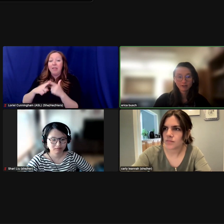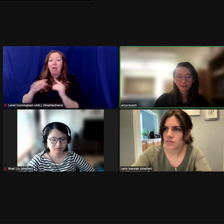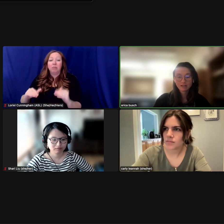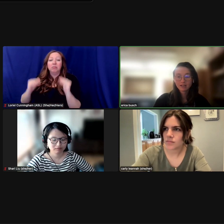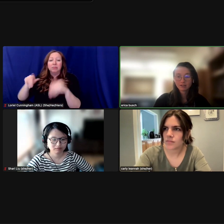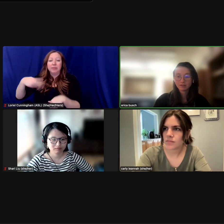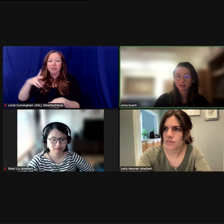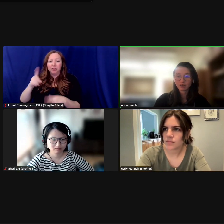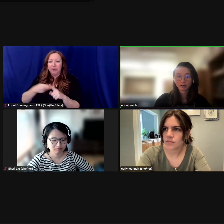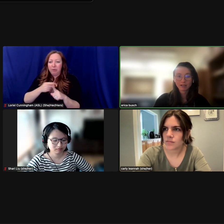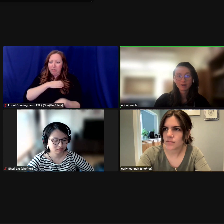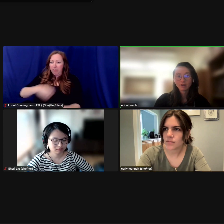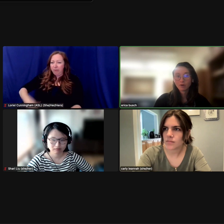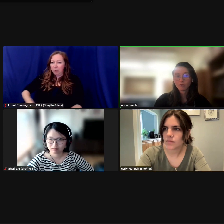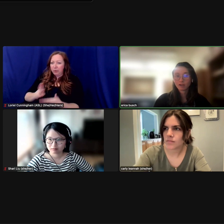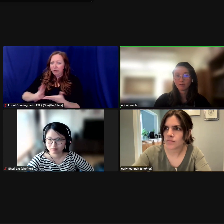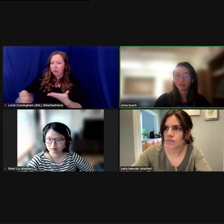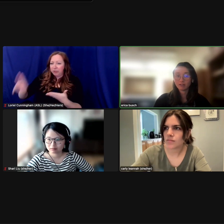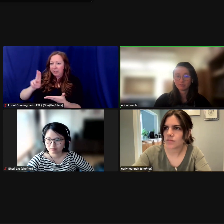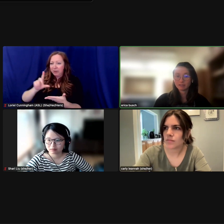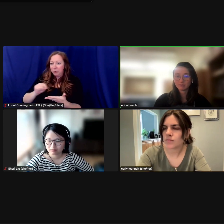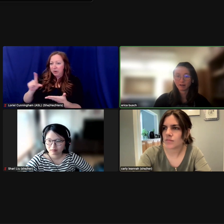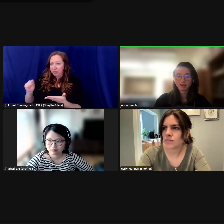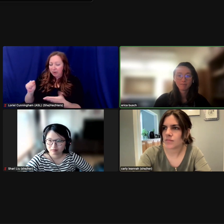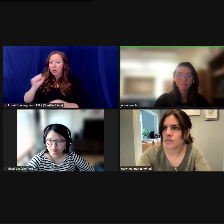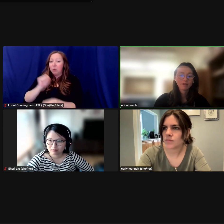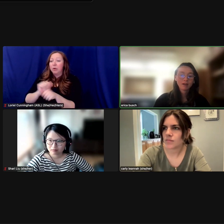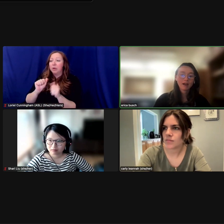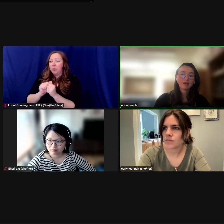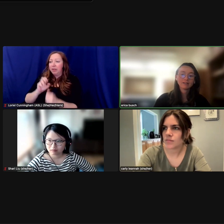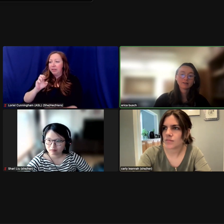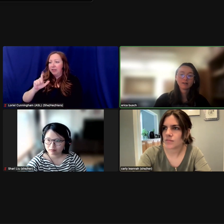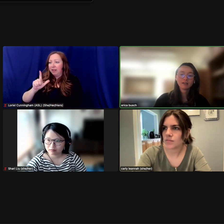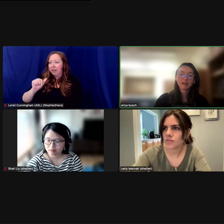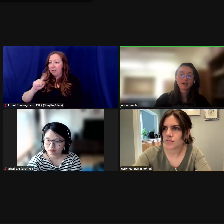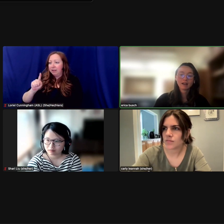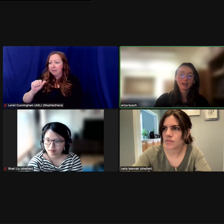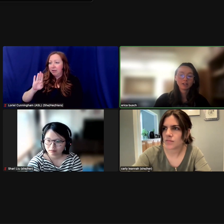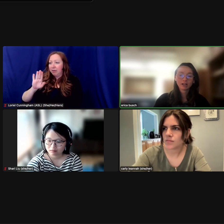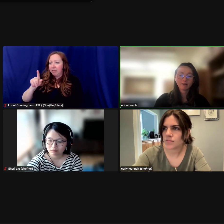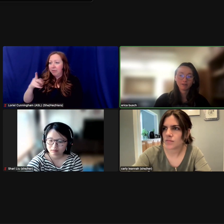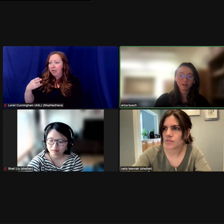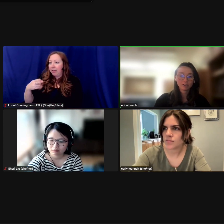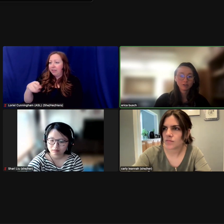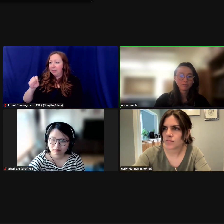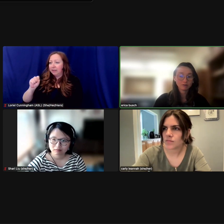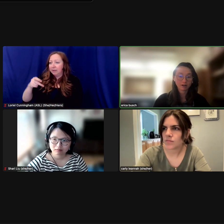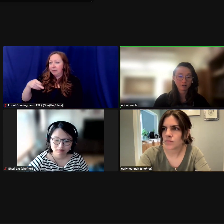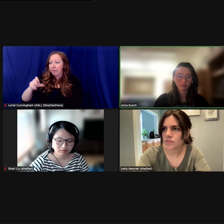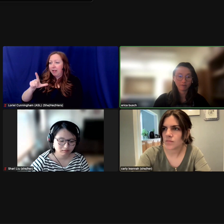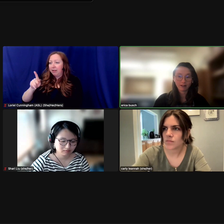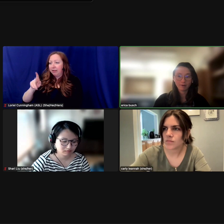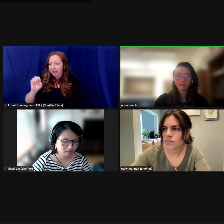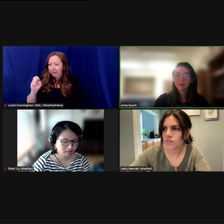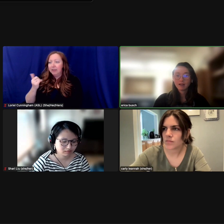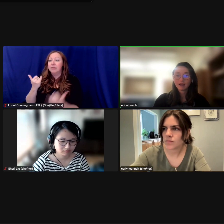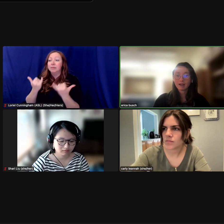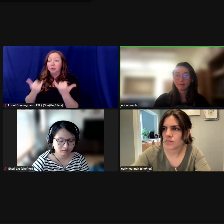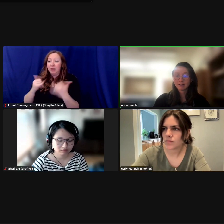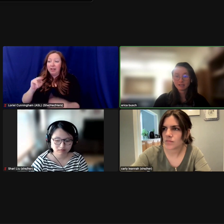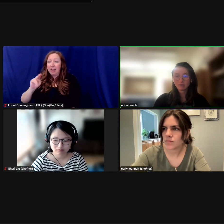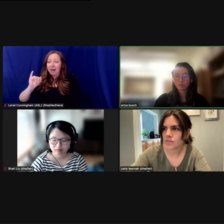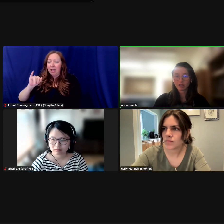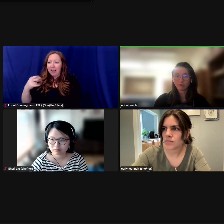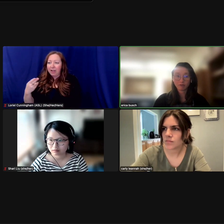Harvard University in 2020, working with Elizabeth Spelke, and is currently an NIH F32 postdoctoral fellow